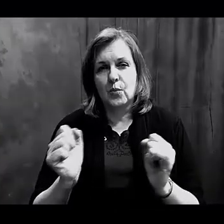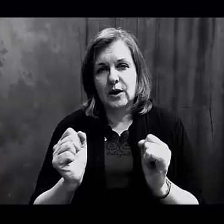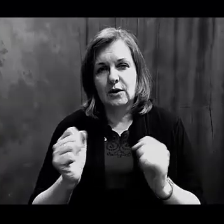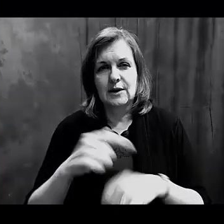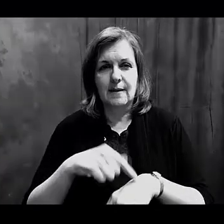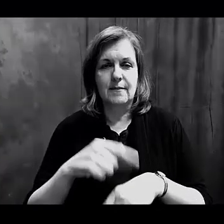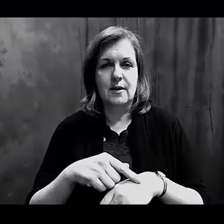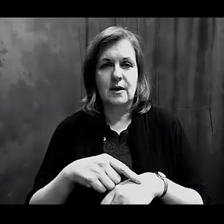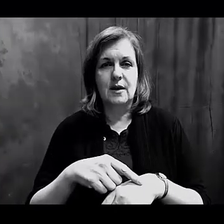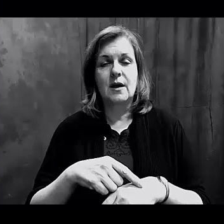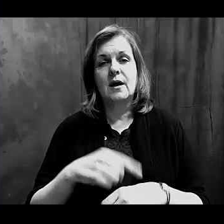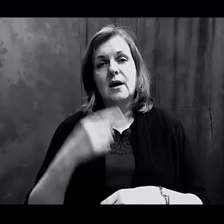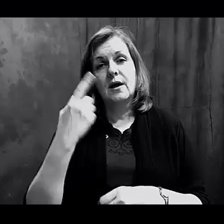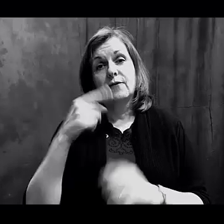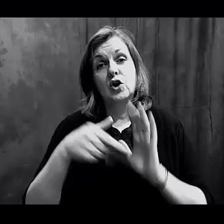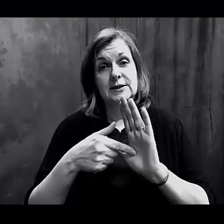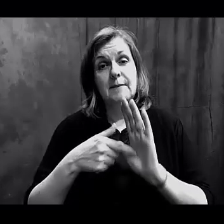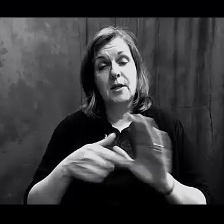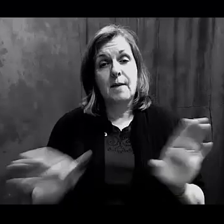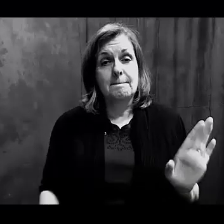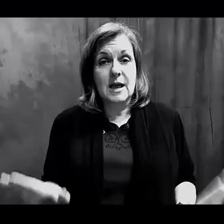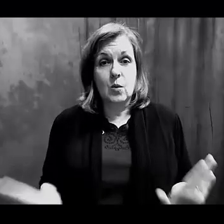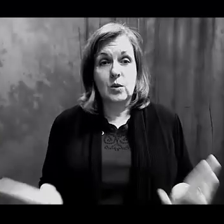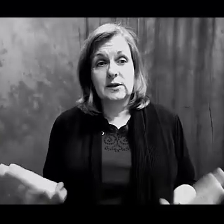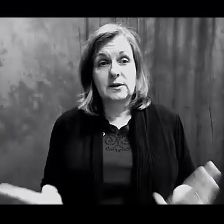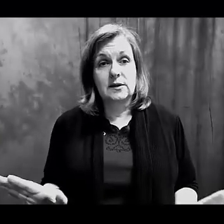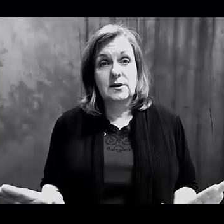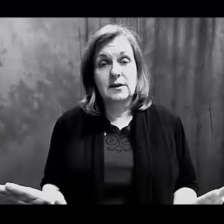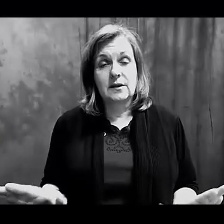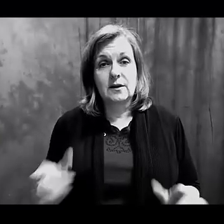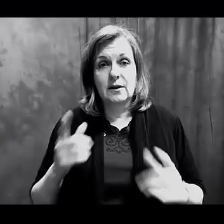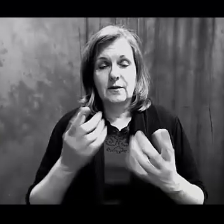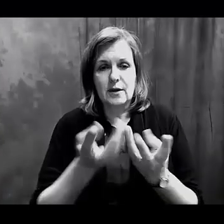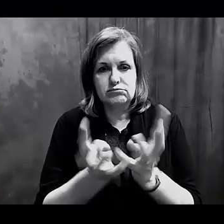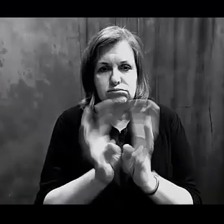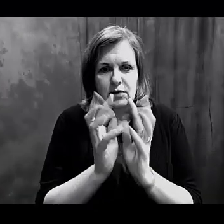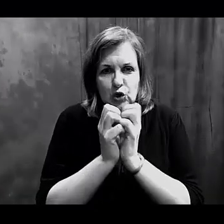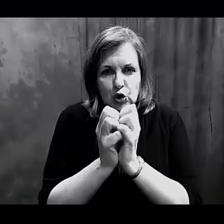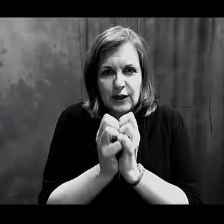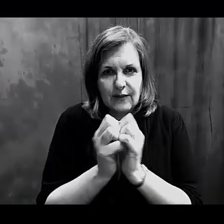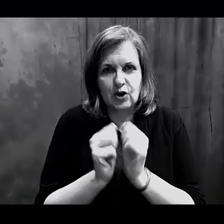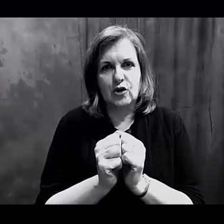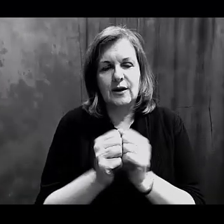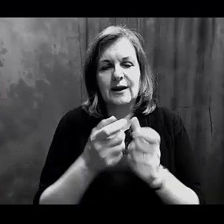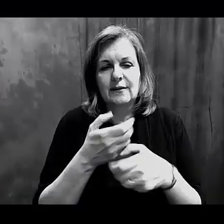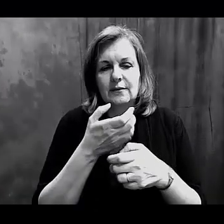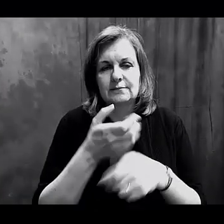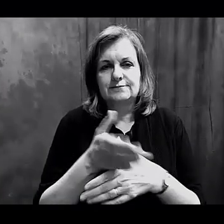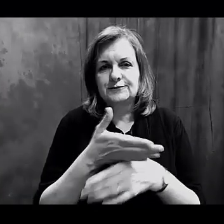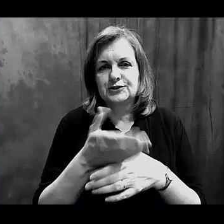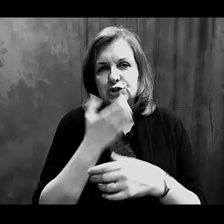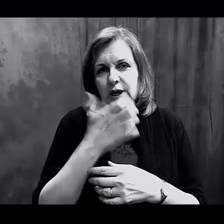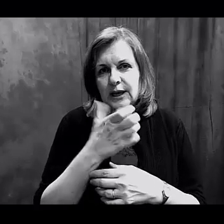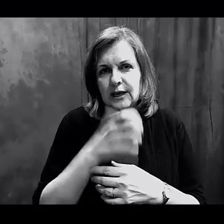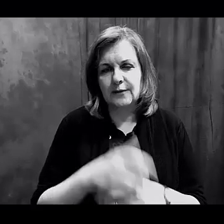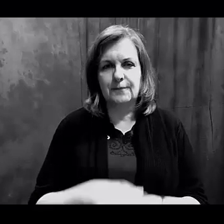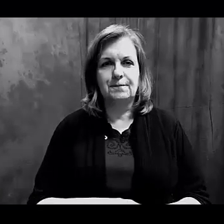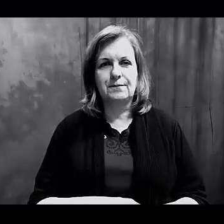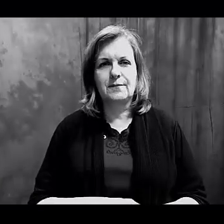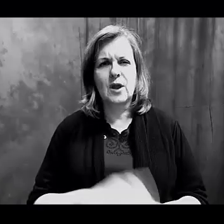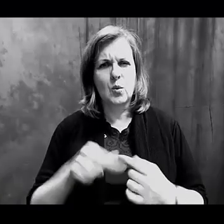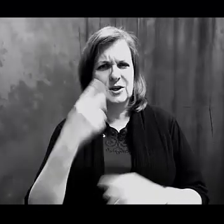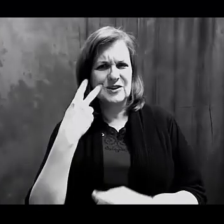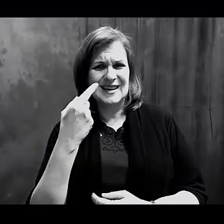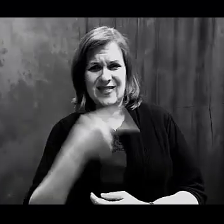we actually look at the idea with like penguins and so on, that they huddle together, right, to stay warm.